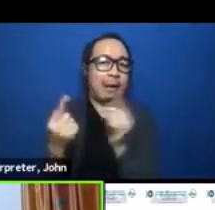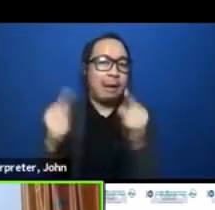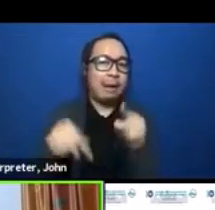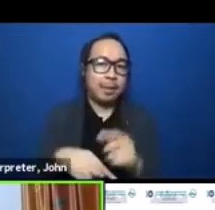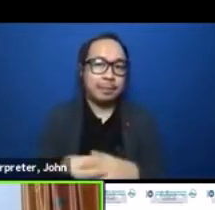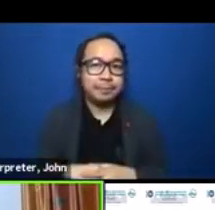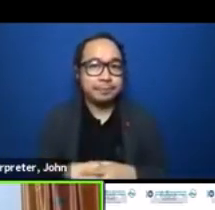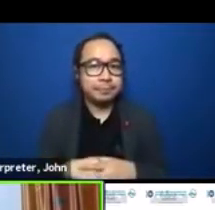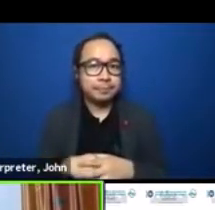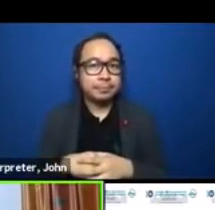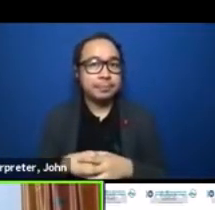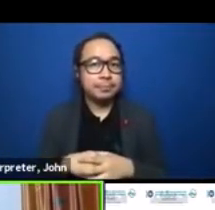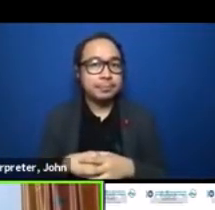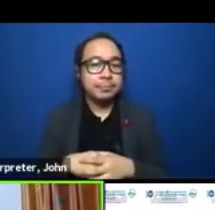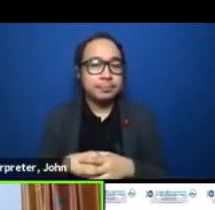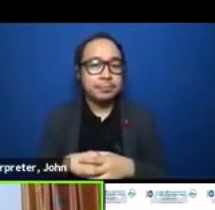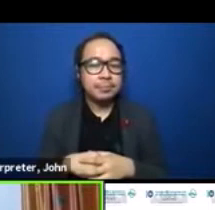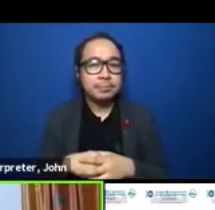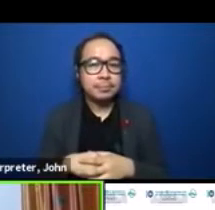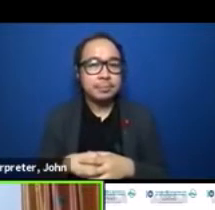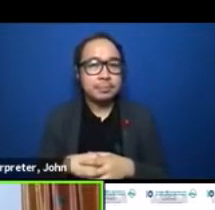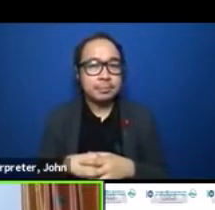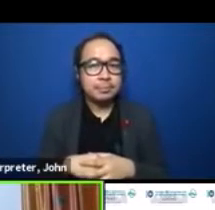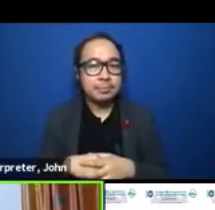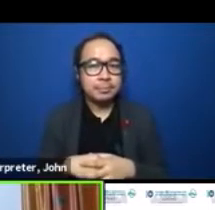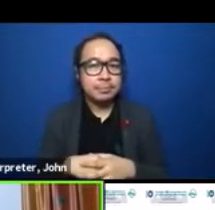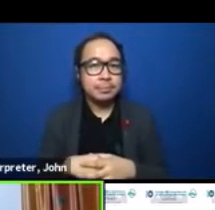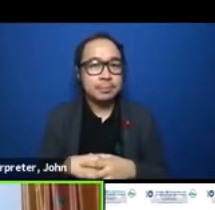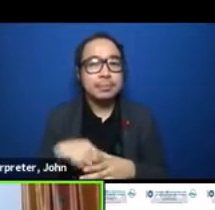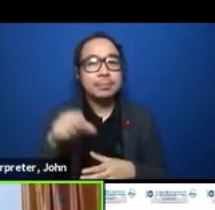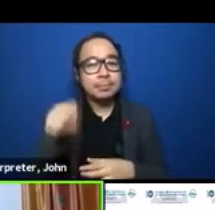you respond to that? Yes, sorry.